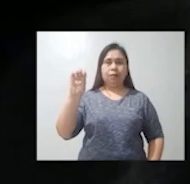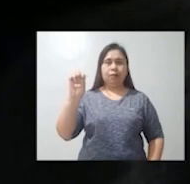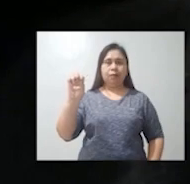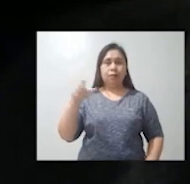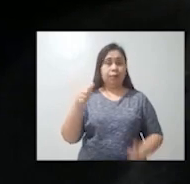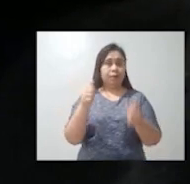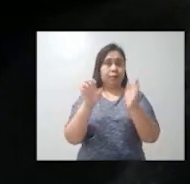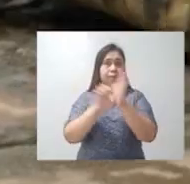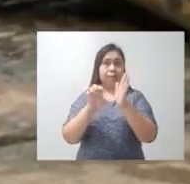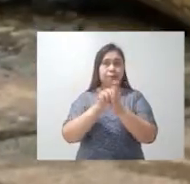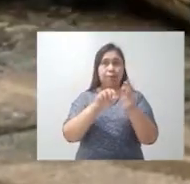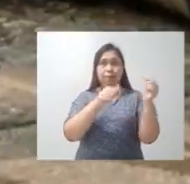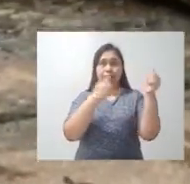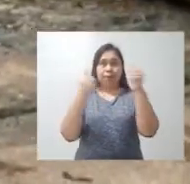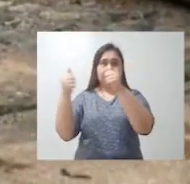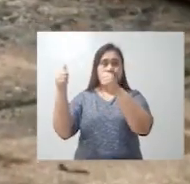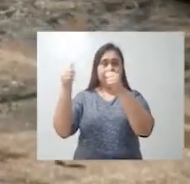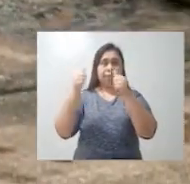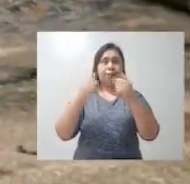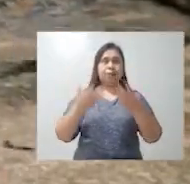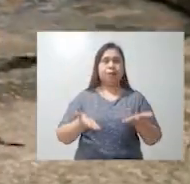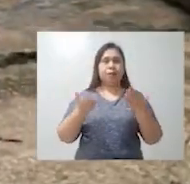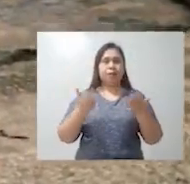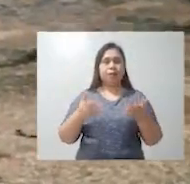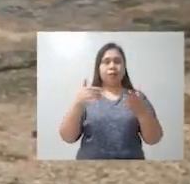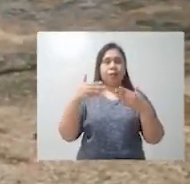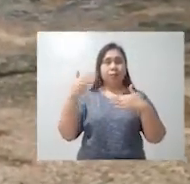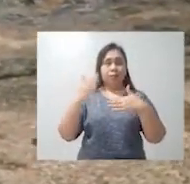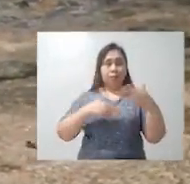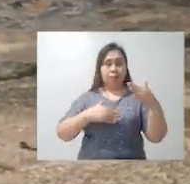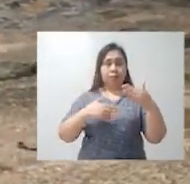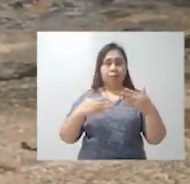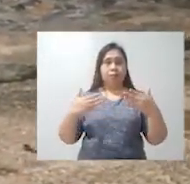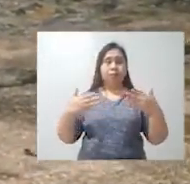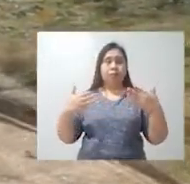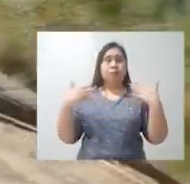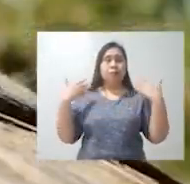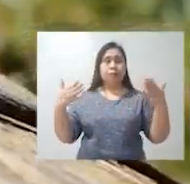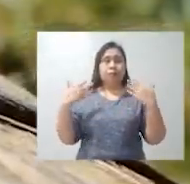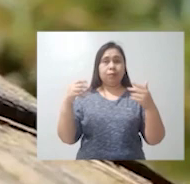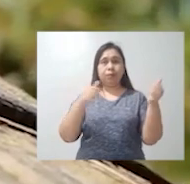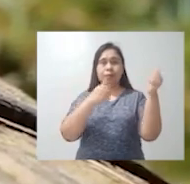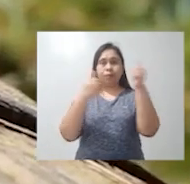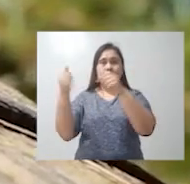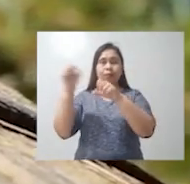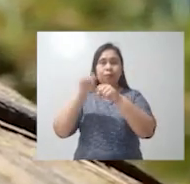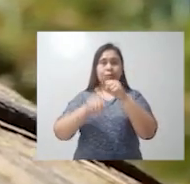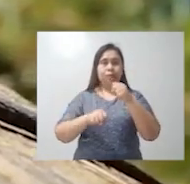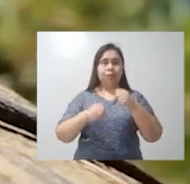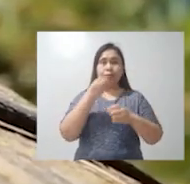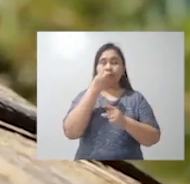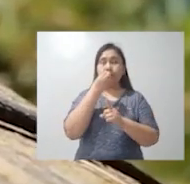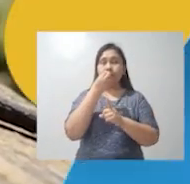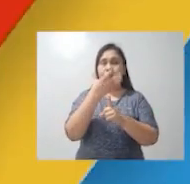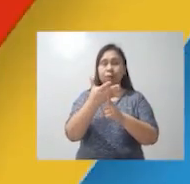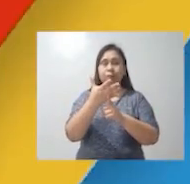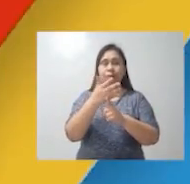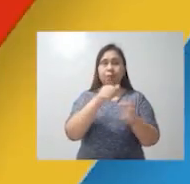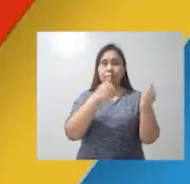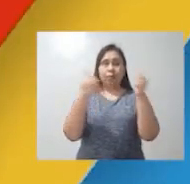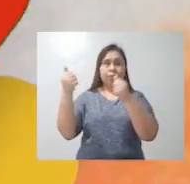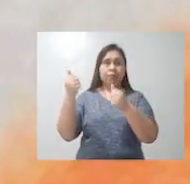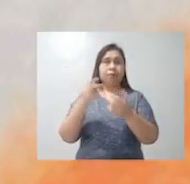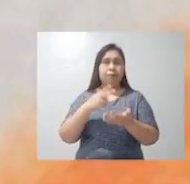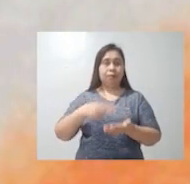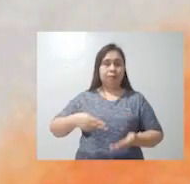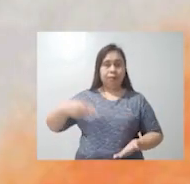for example, is lighter than cooler air around it. For this reason, warm air rises. This movement or flow of